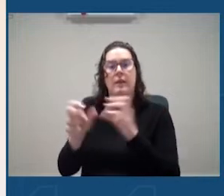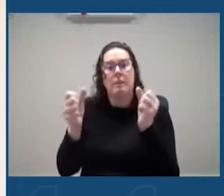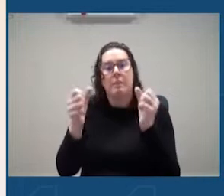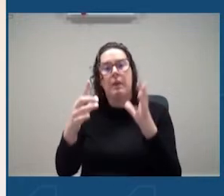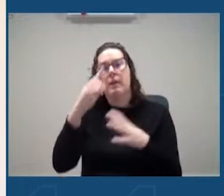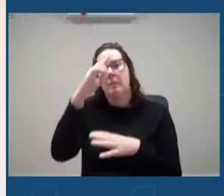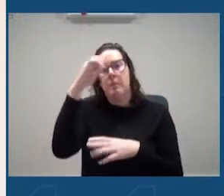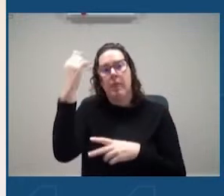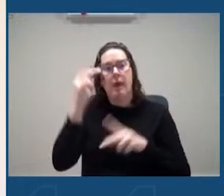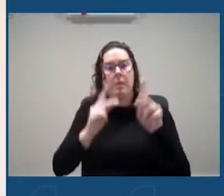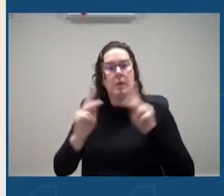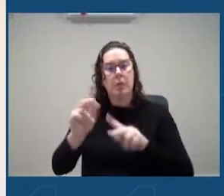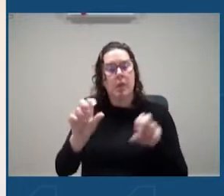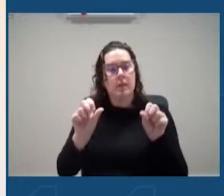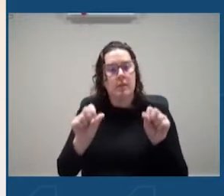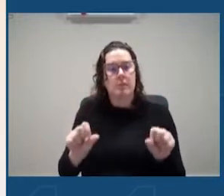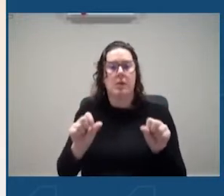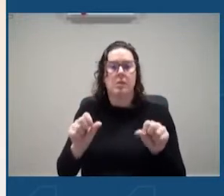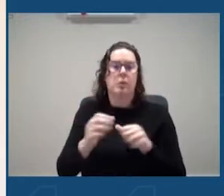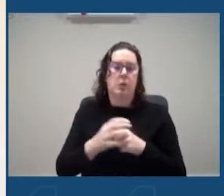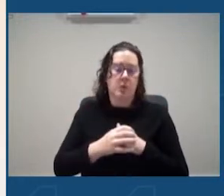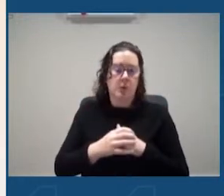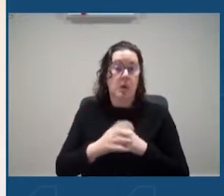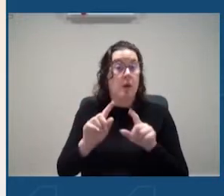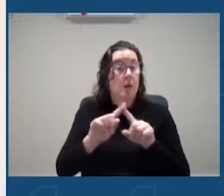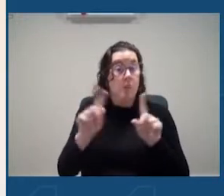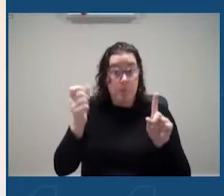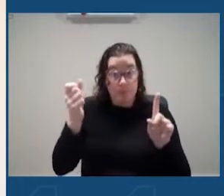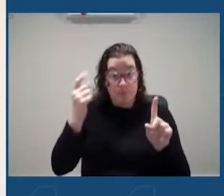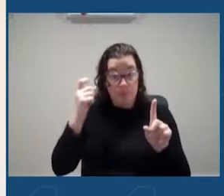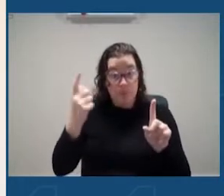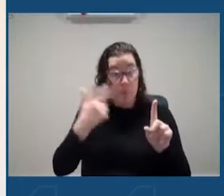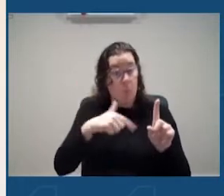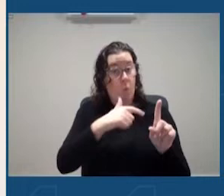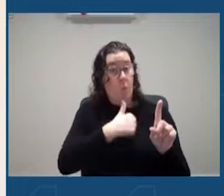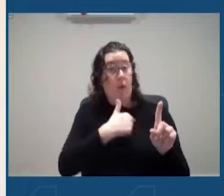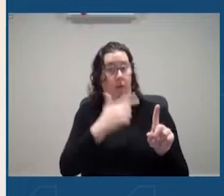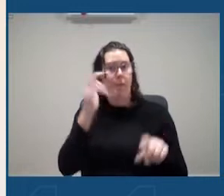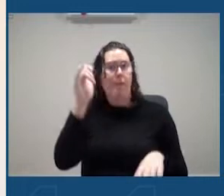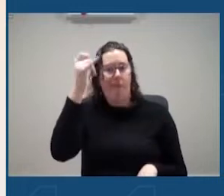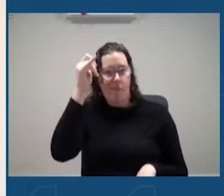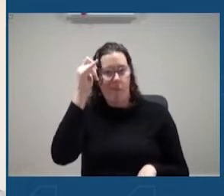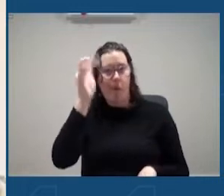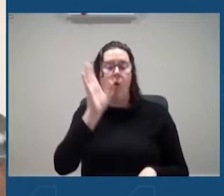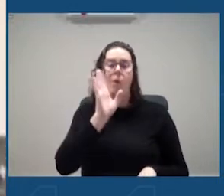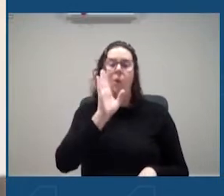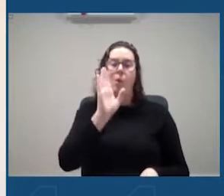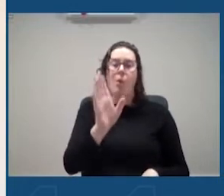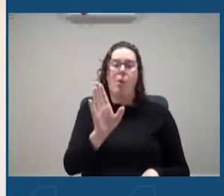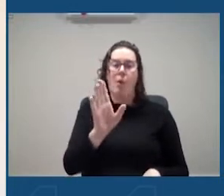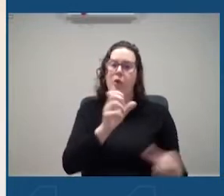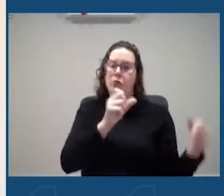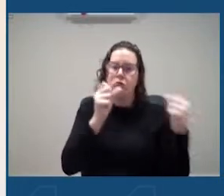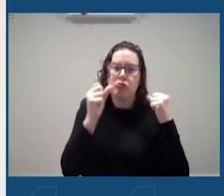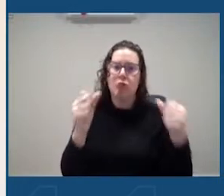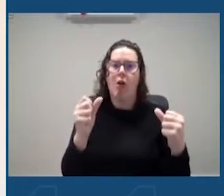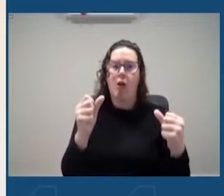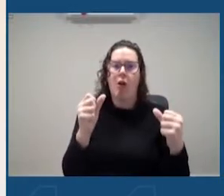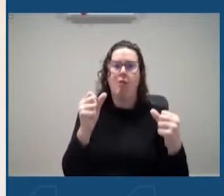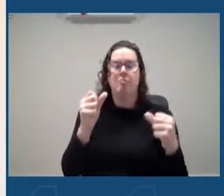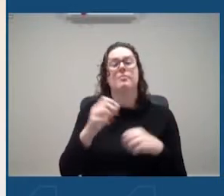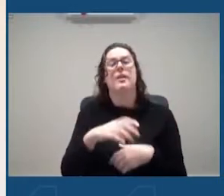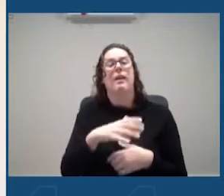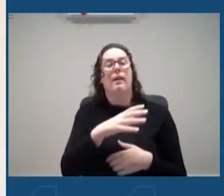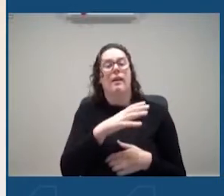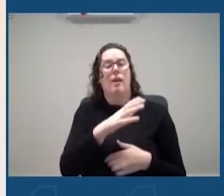people as possible. But we are Buffalo, and we are Buffalo strong, and we